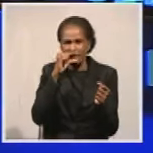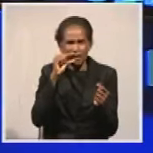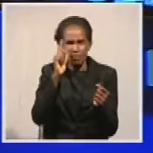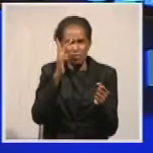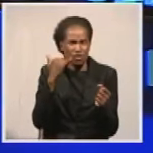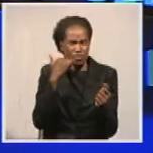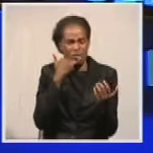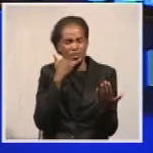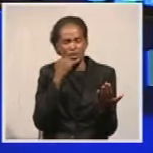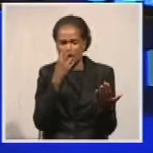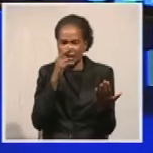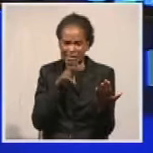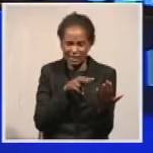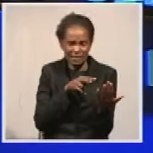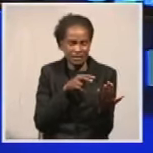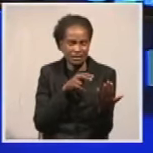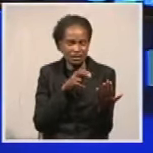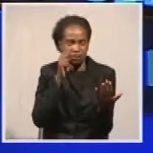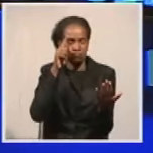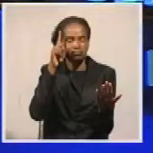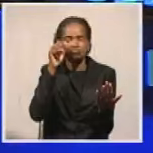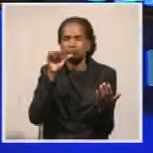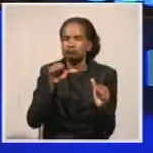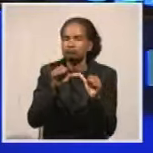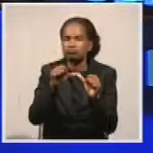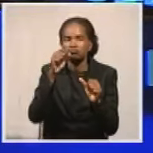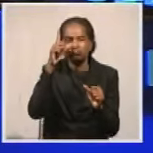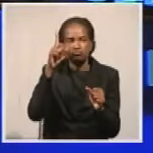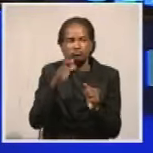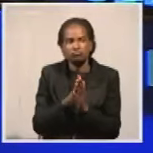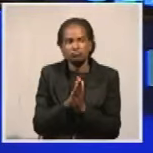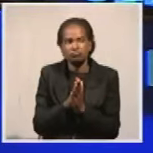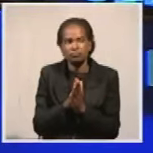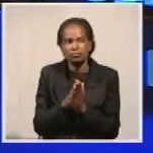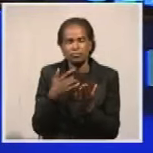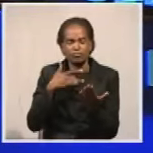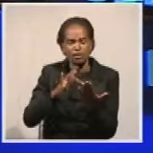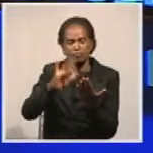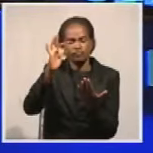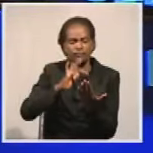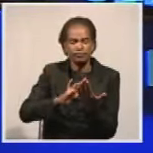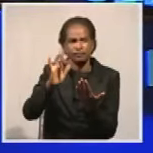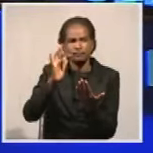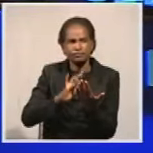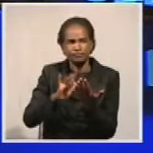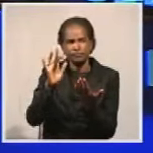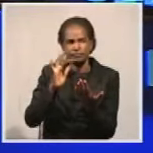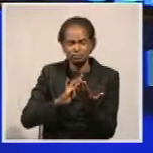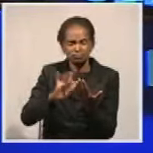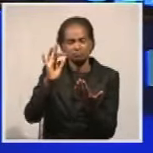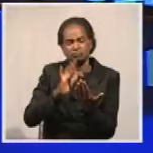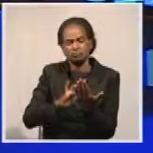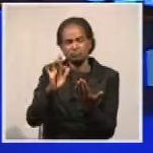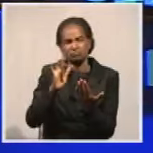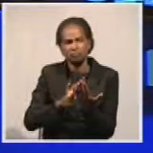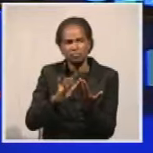kept me so awake. And I started fumbling through my phone now to